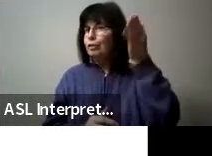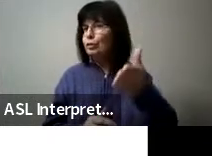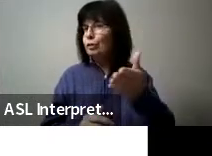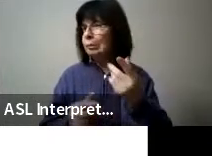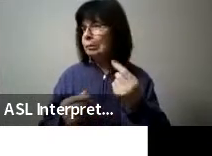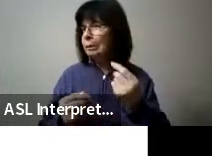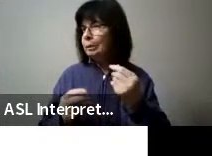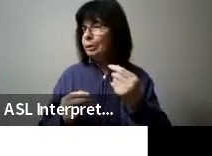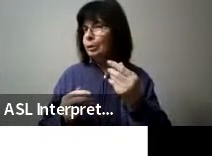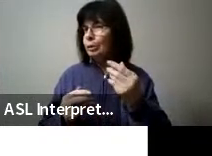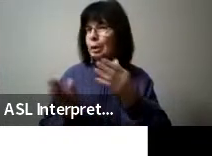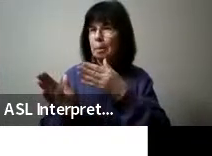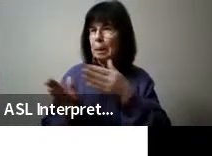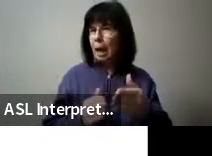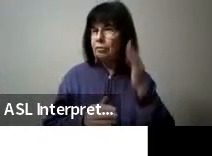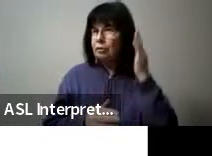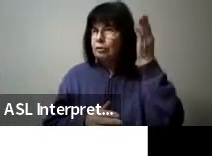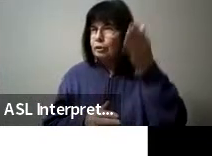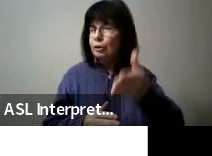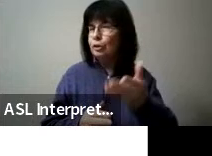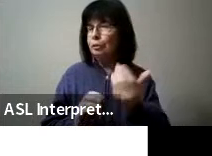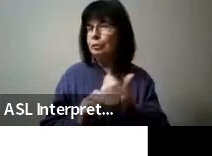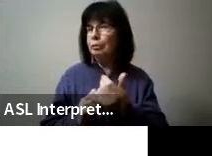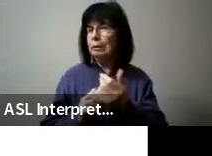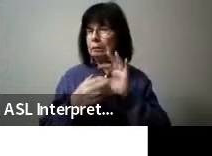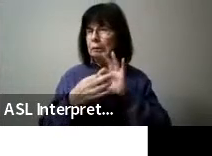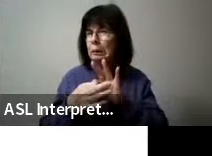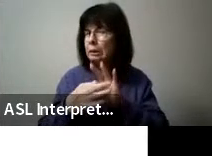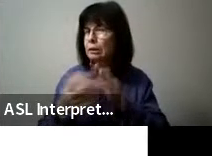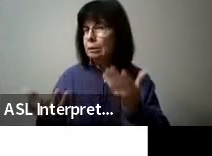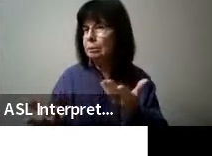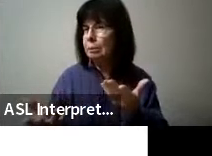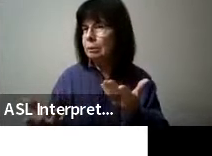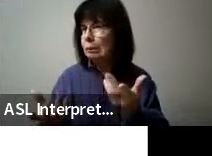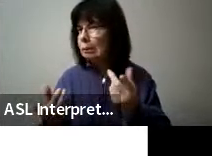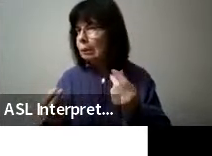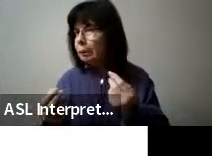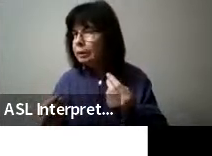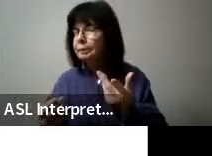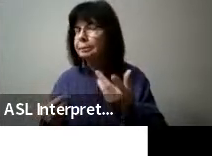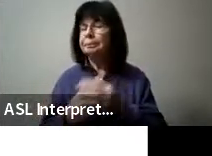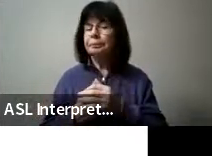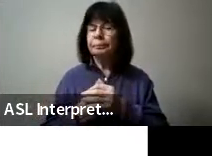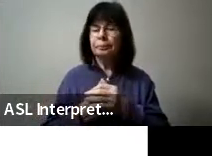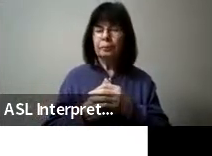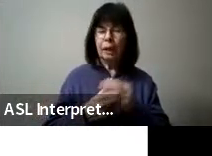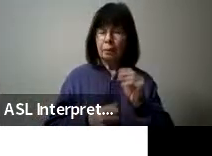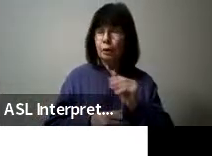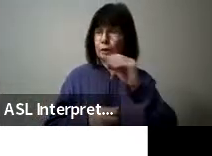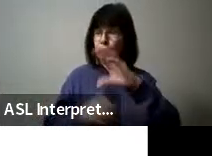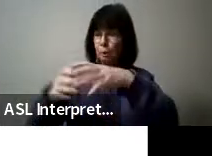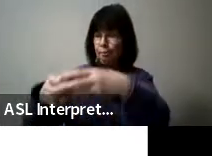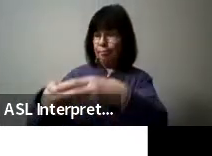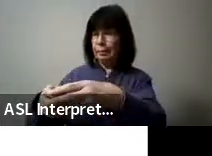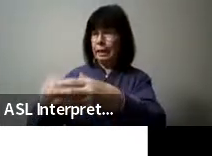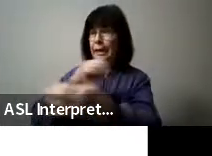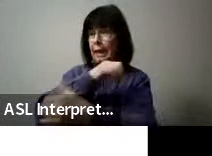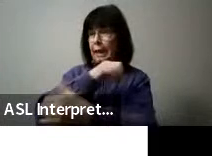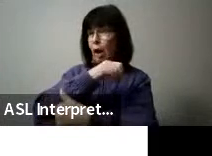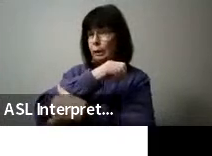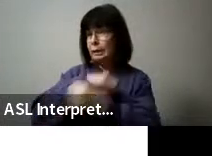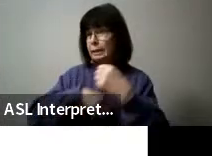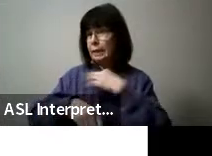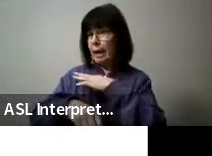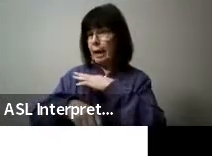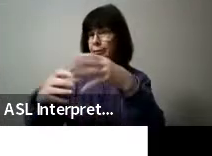developed and really honed in this space. So we'll have, I'm going to put our county staff in one breakout room,